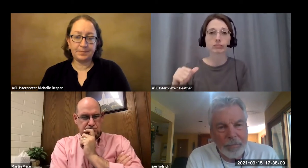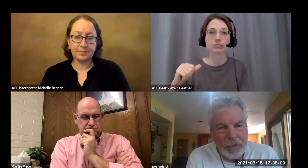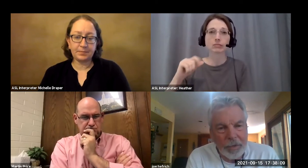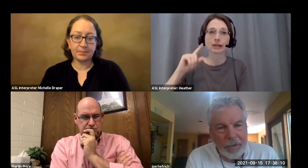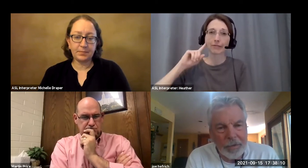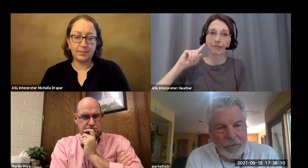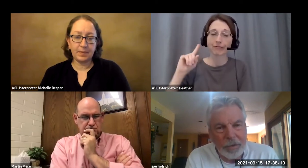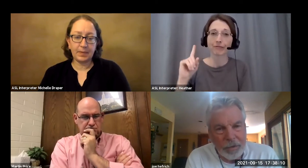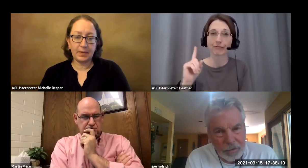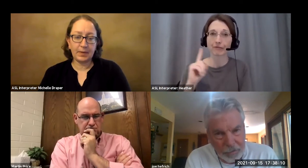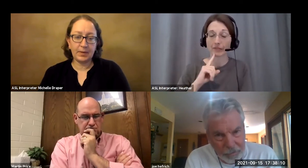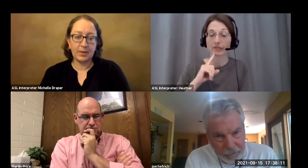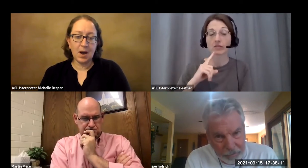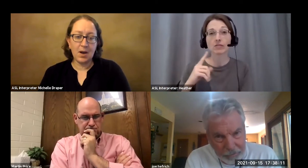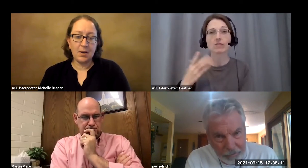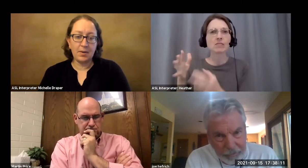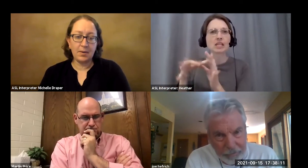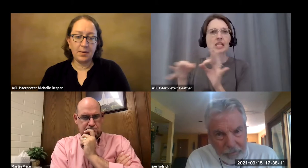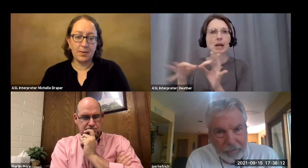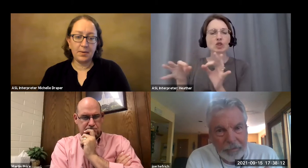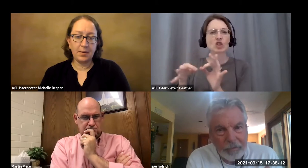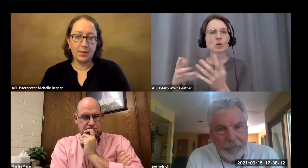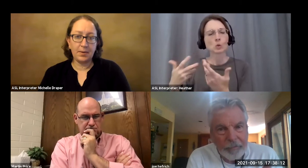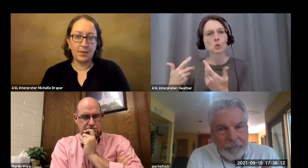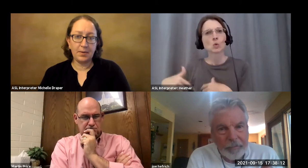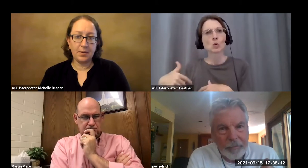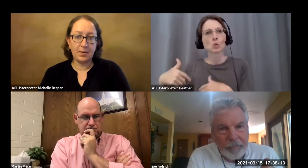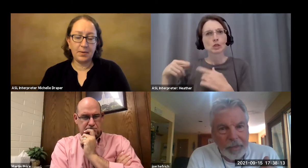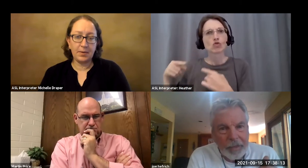that captioning is an issue.